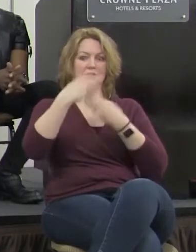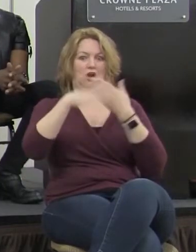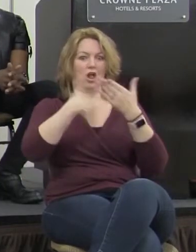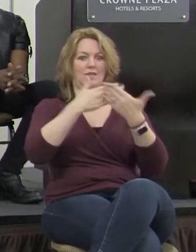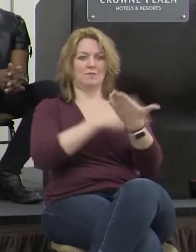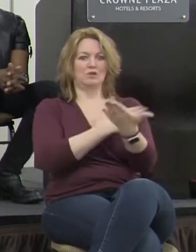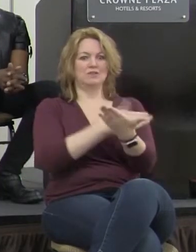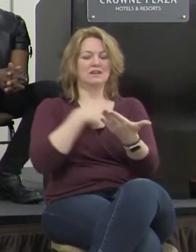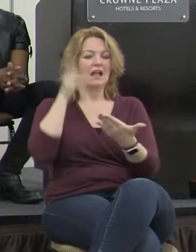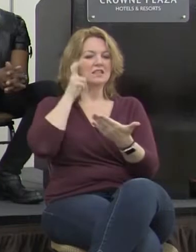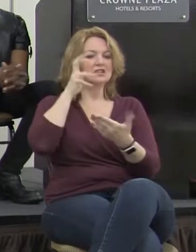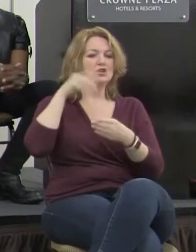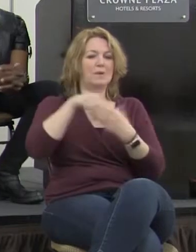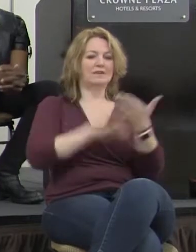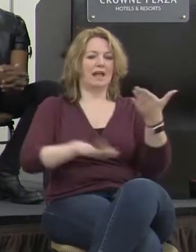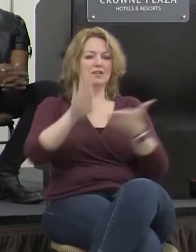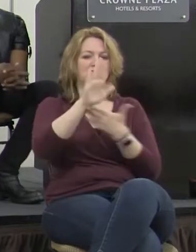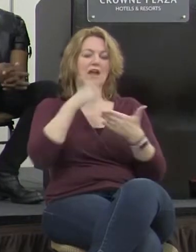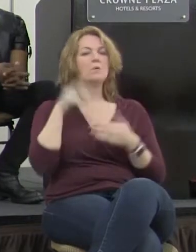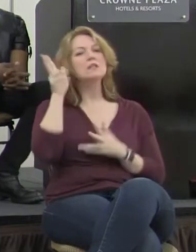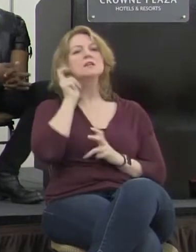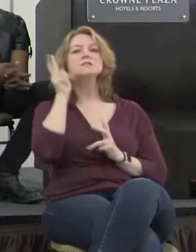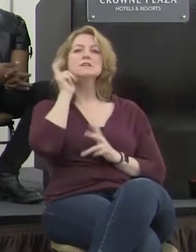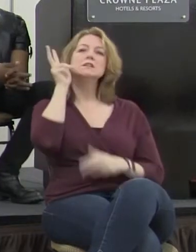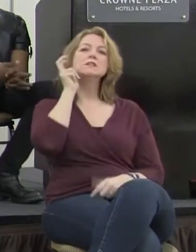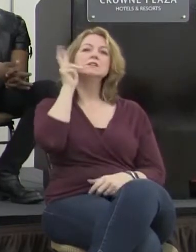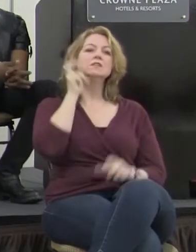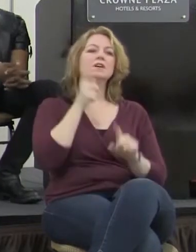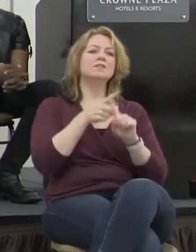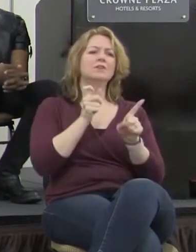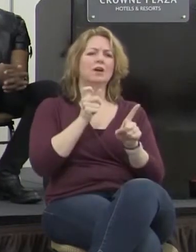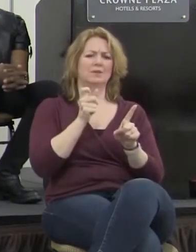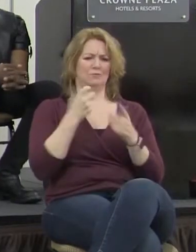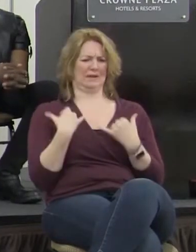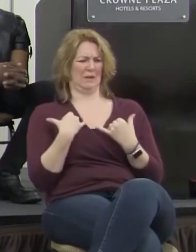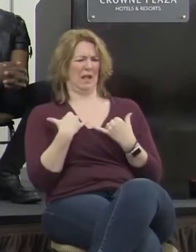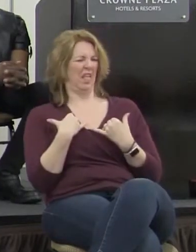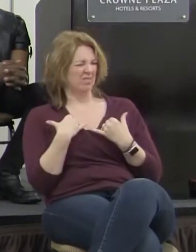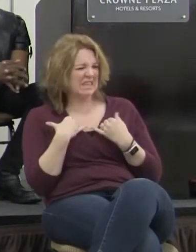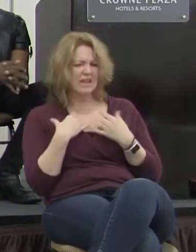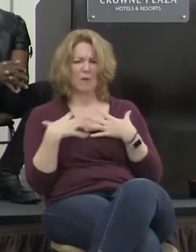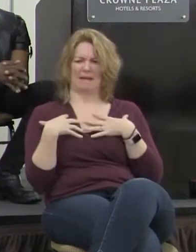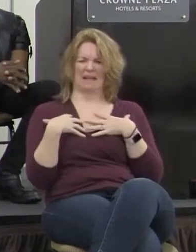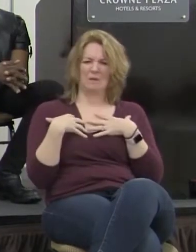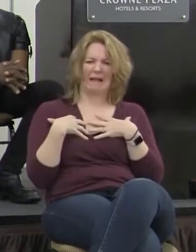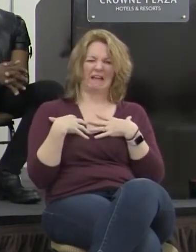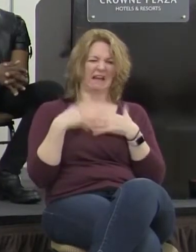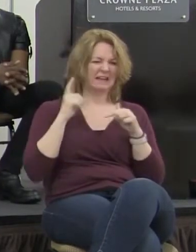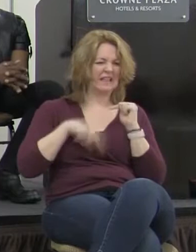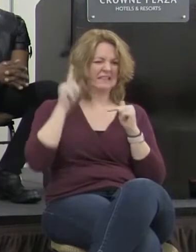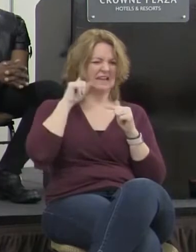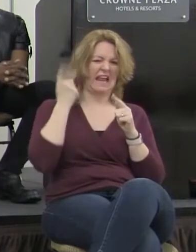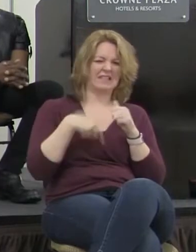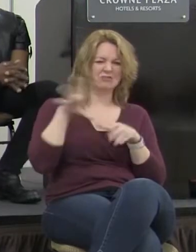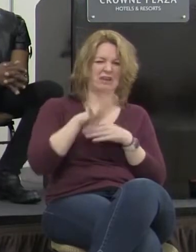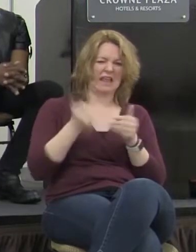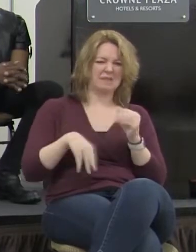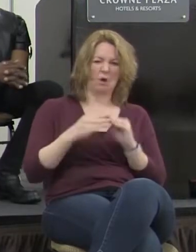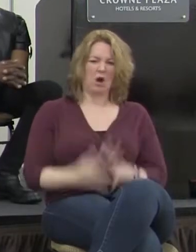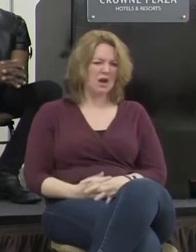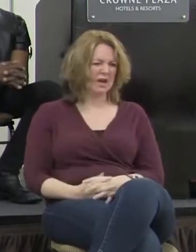listened to in college, and I was listening to it from a 2018 perspective. I was like, I was like, damn, I can't listen to any of this shit